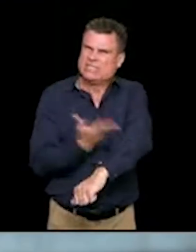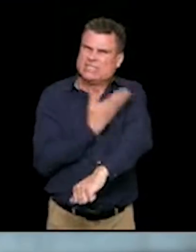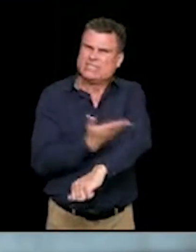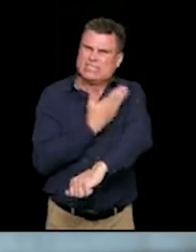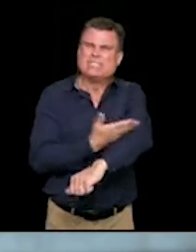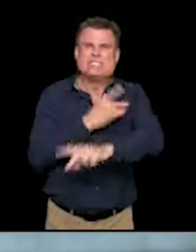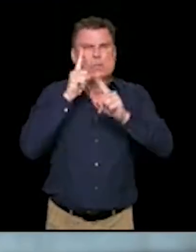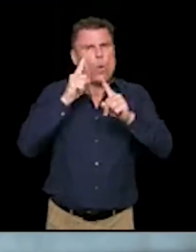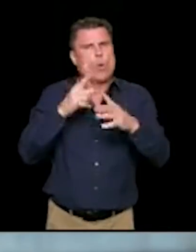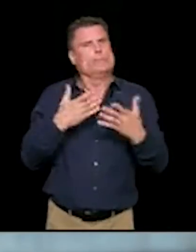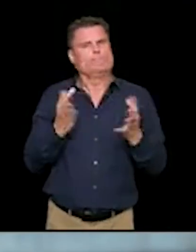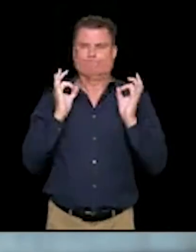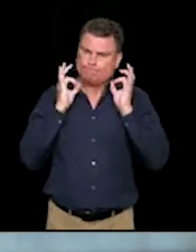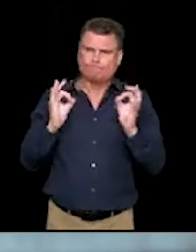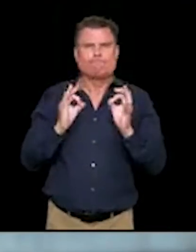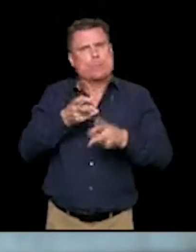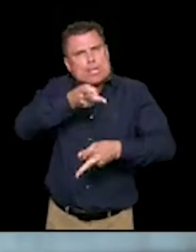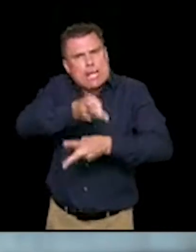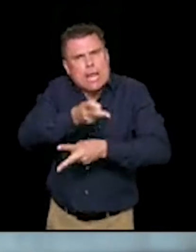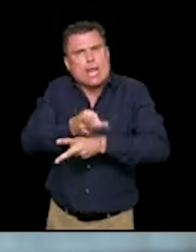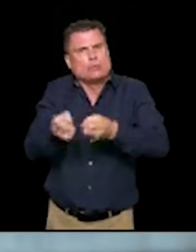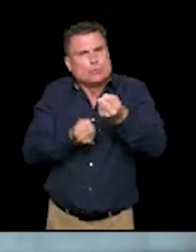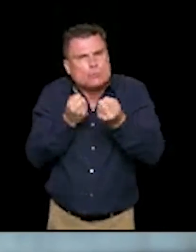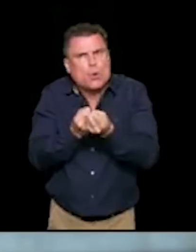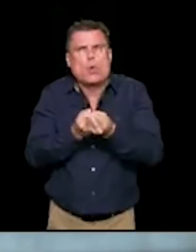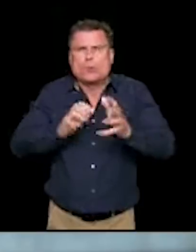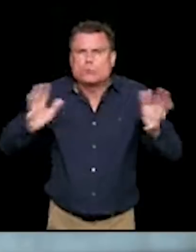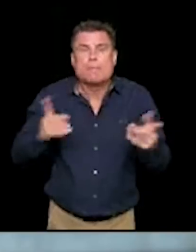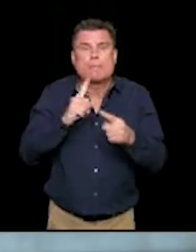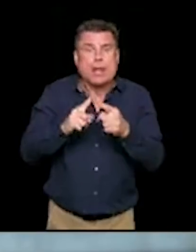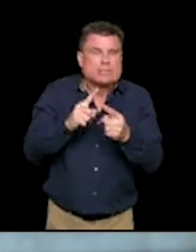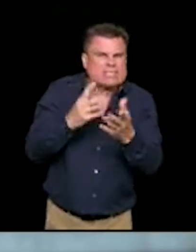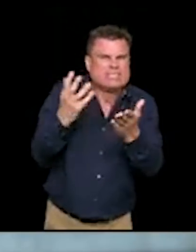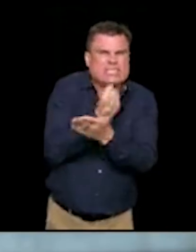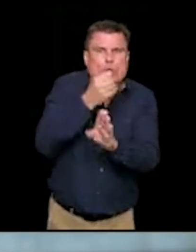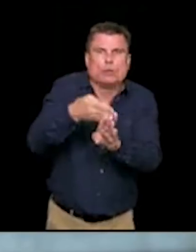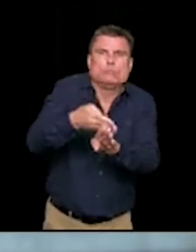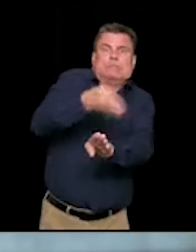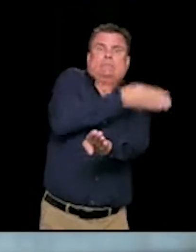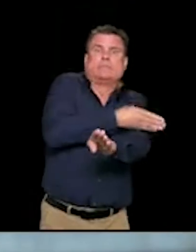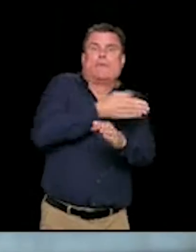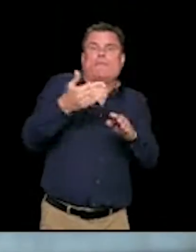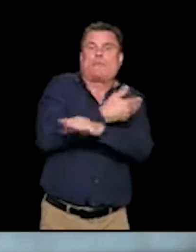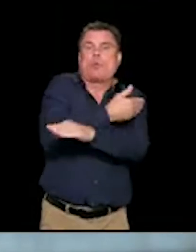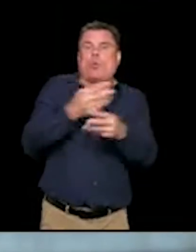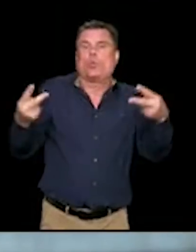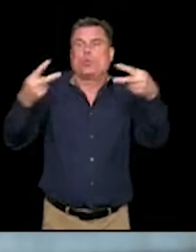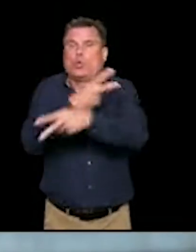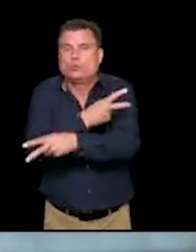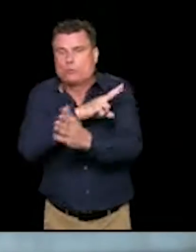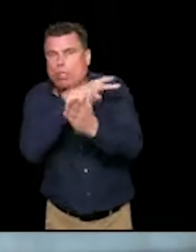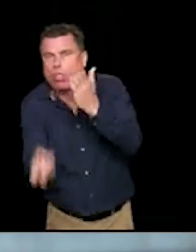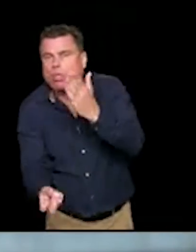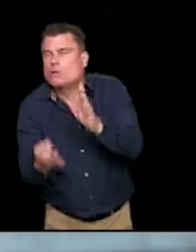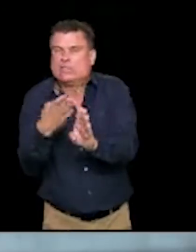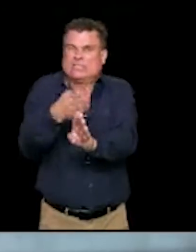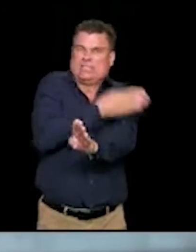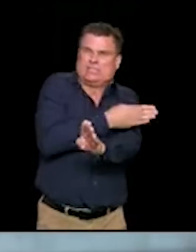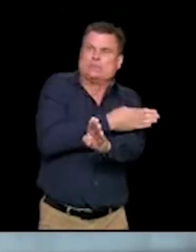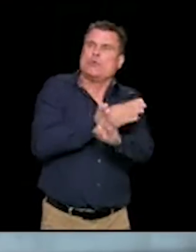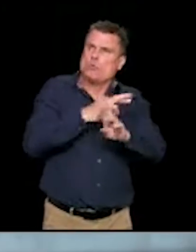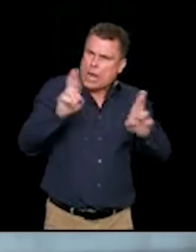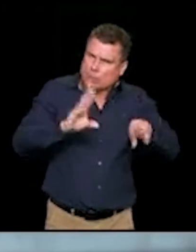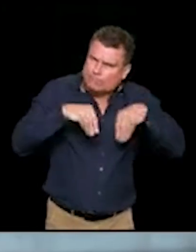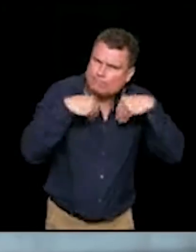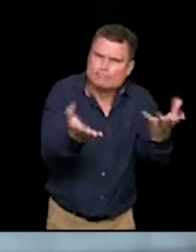to support youth early on, and we have to provide high-quality substance use services and care wherever they